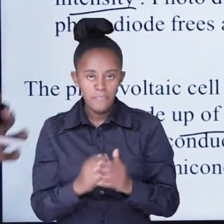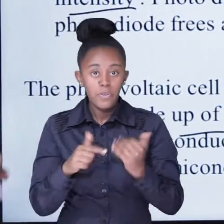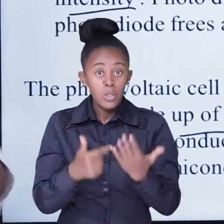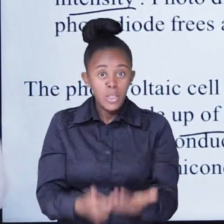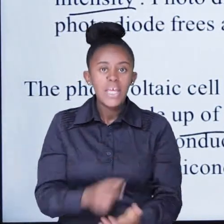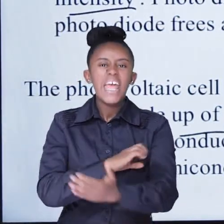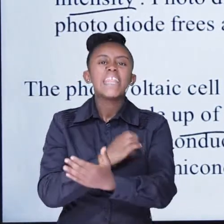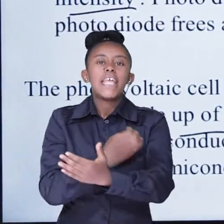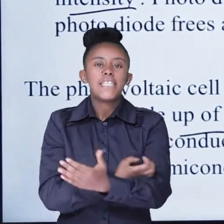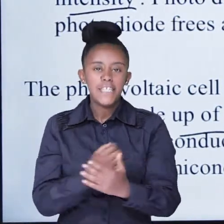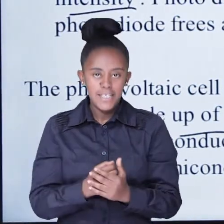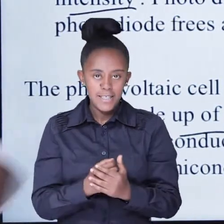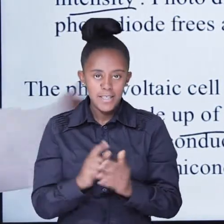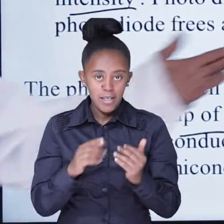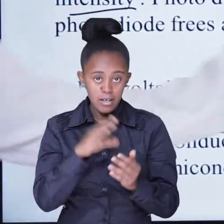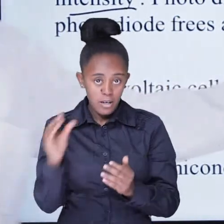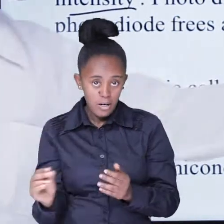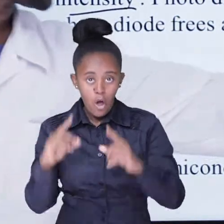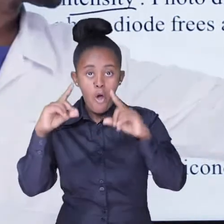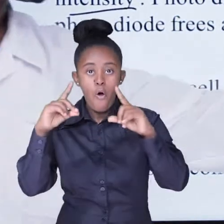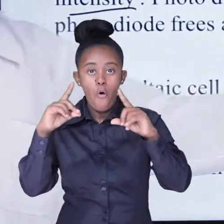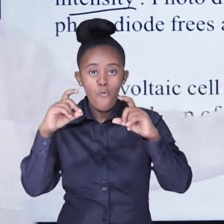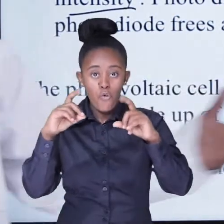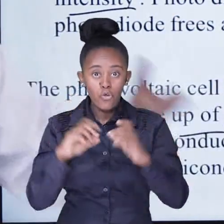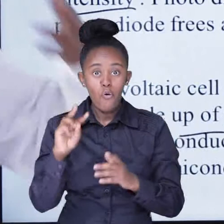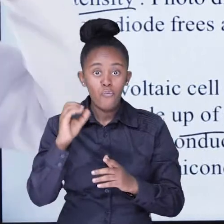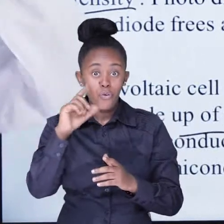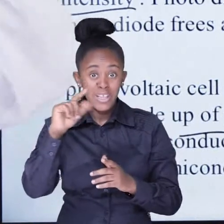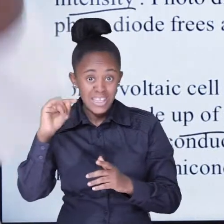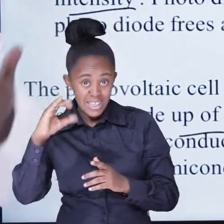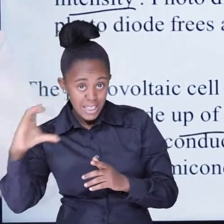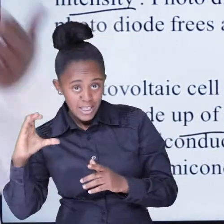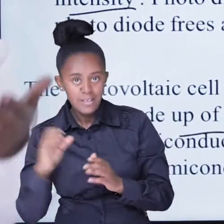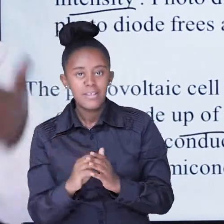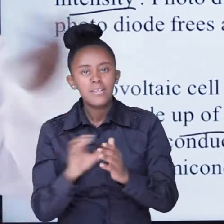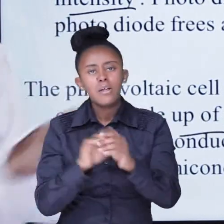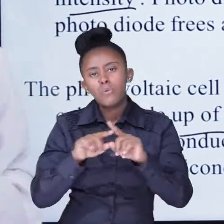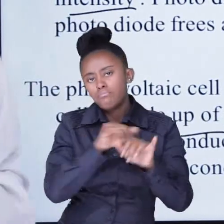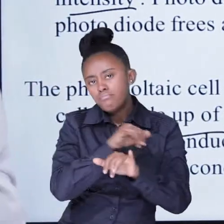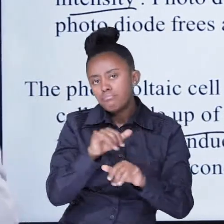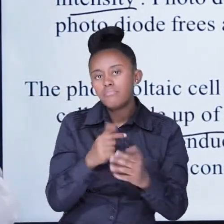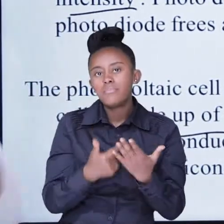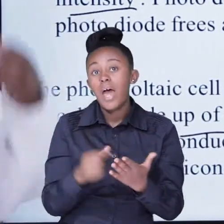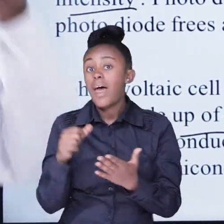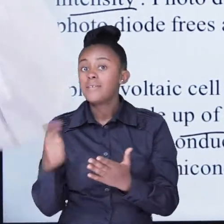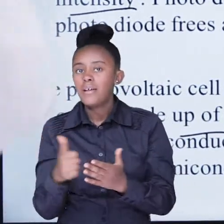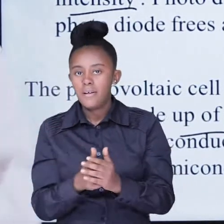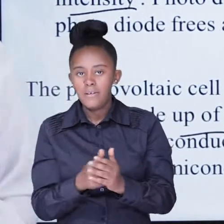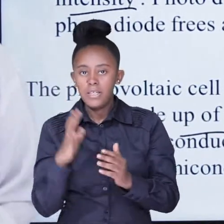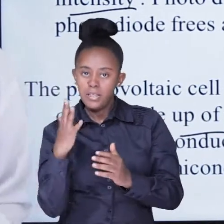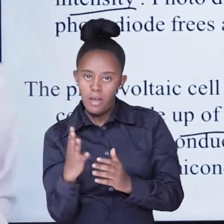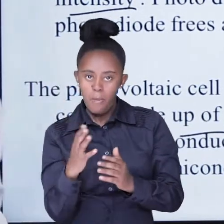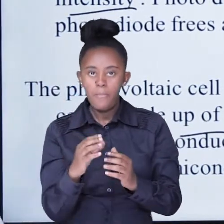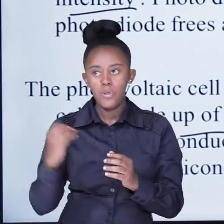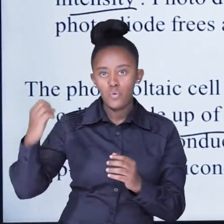measure intensity. And the photovoltaic cells, it is also another device of semiconductors. It is type of